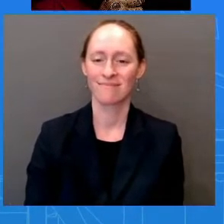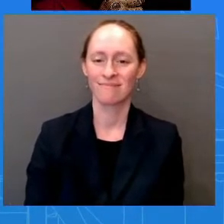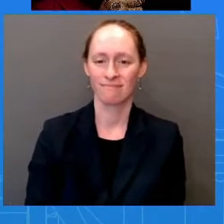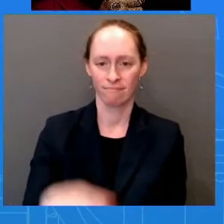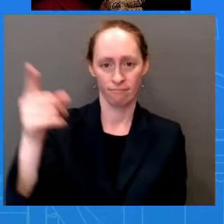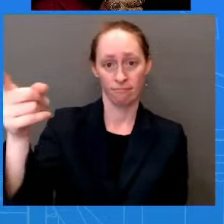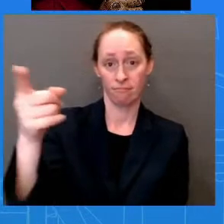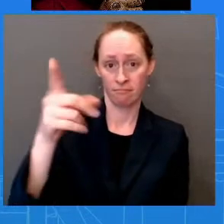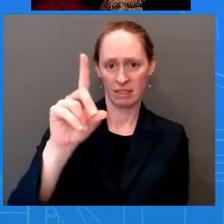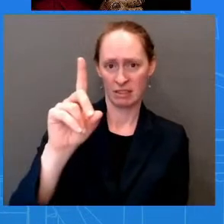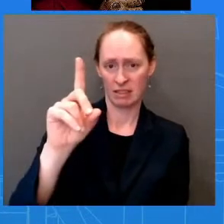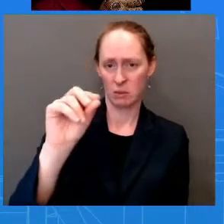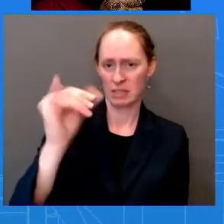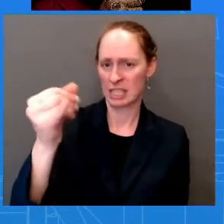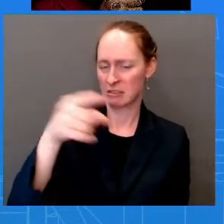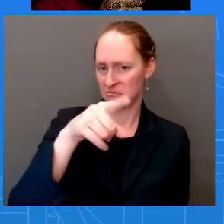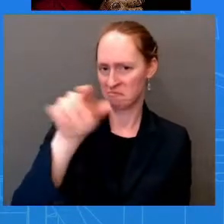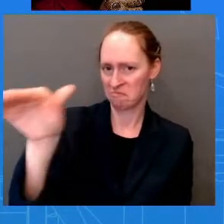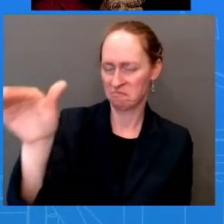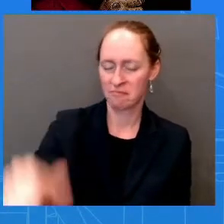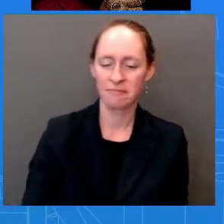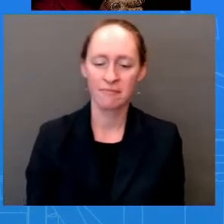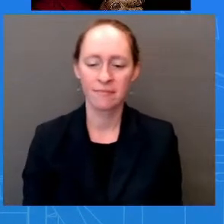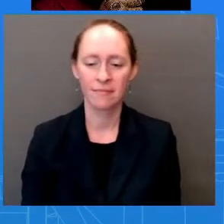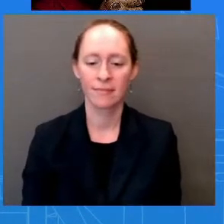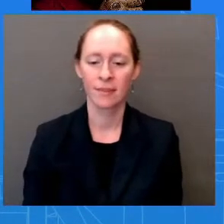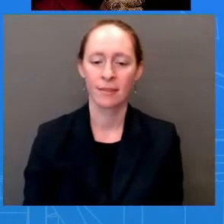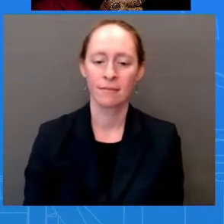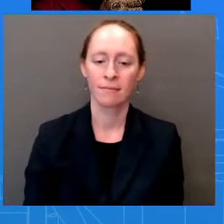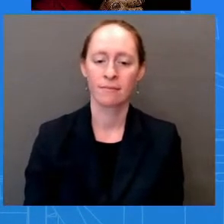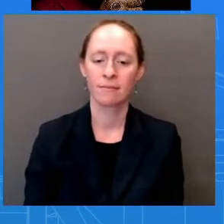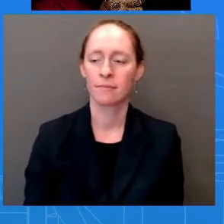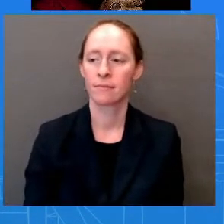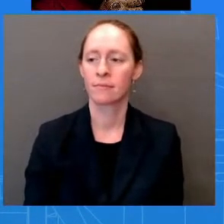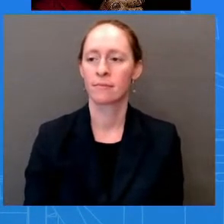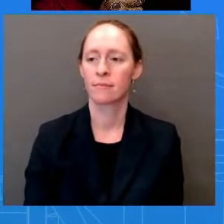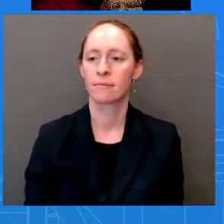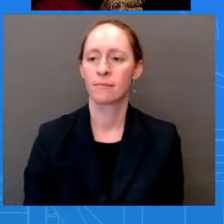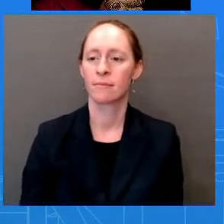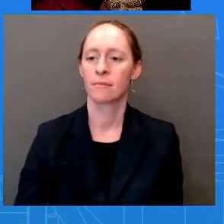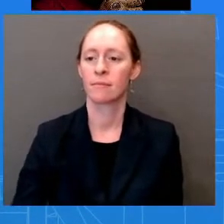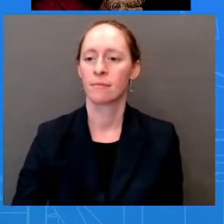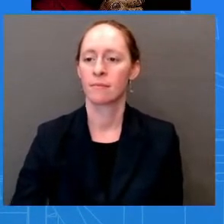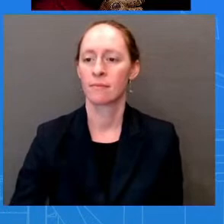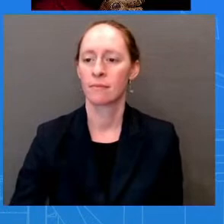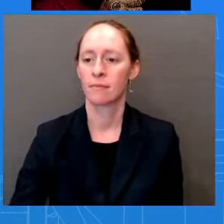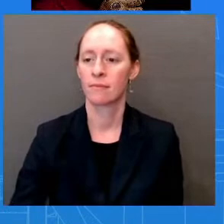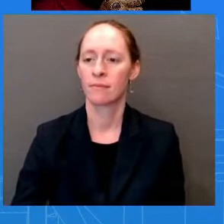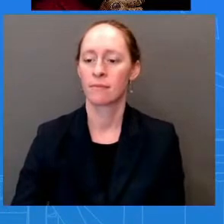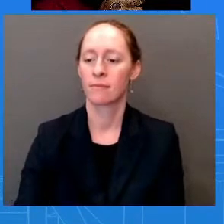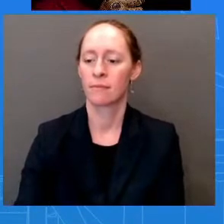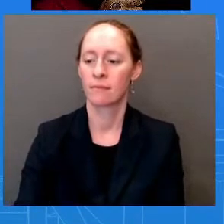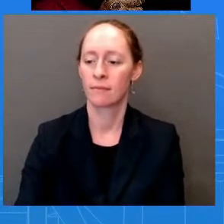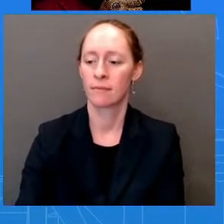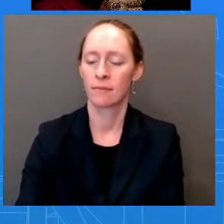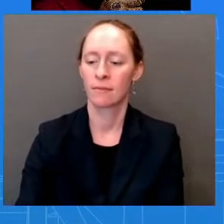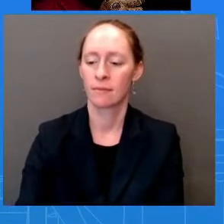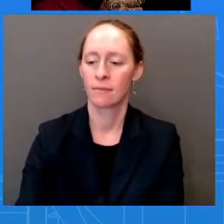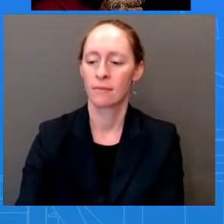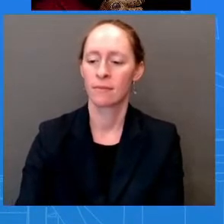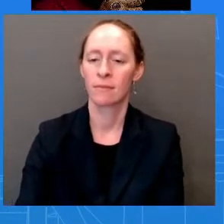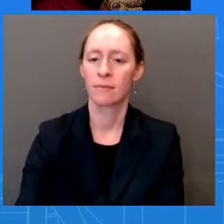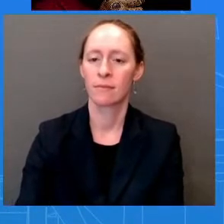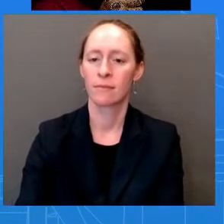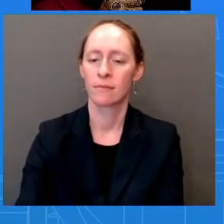And right now, for Venezuelans, which make up a large portion of people coming to the border, the administration has given a